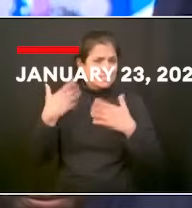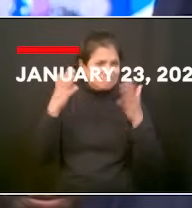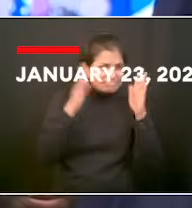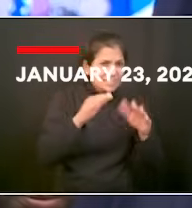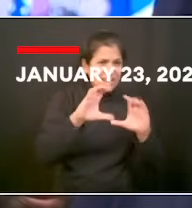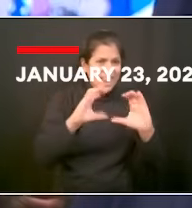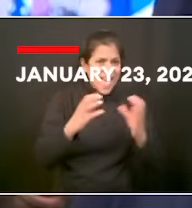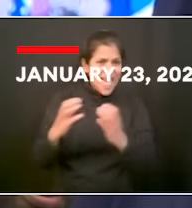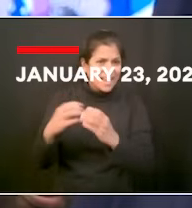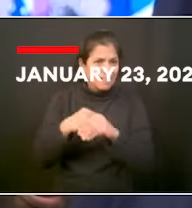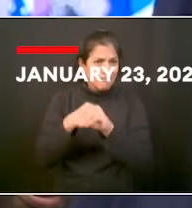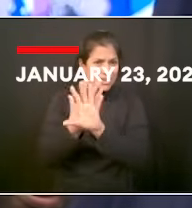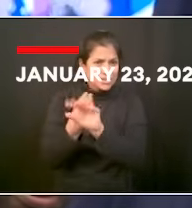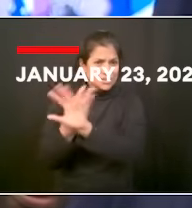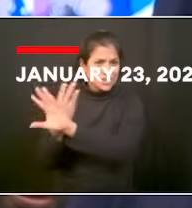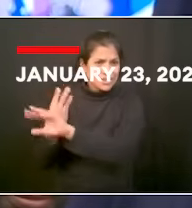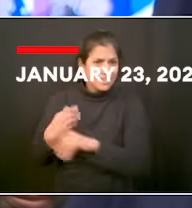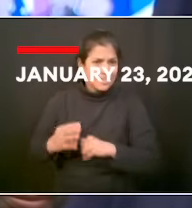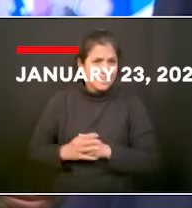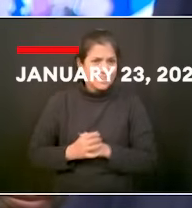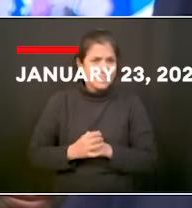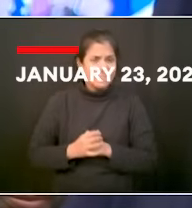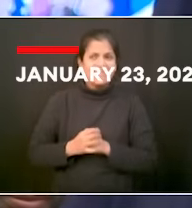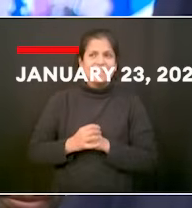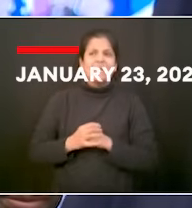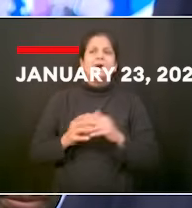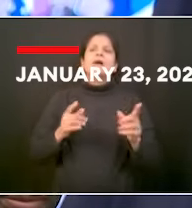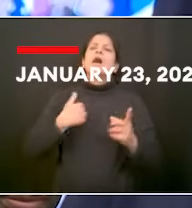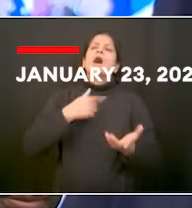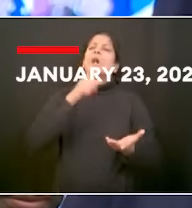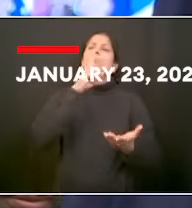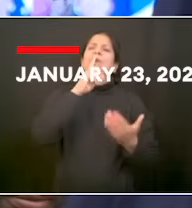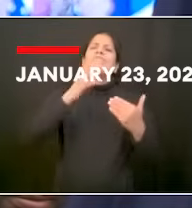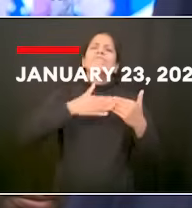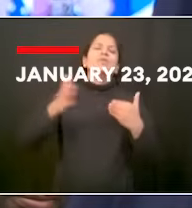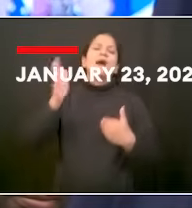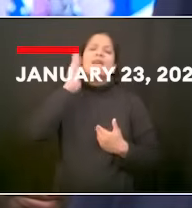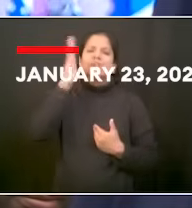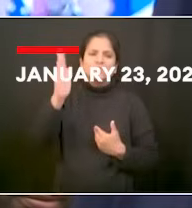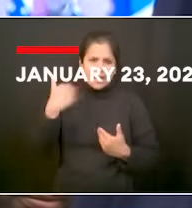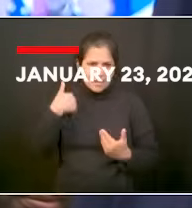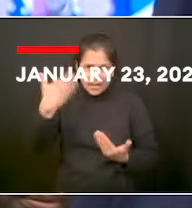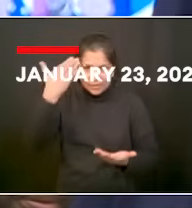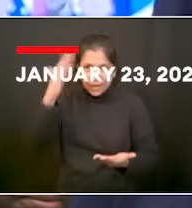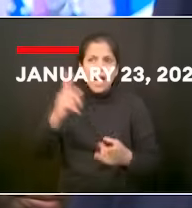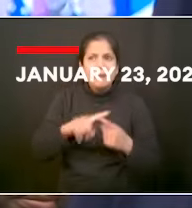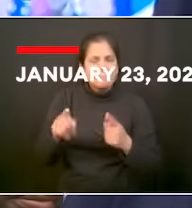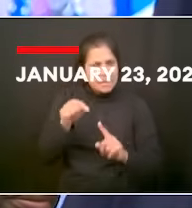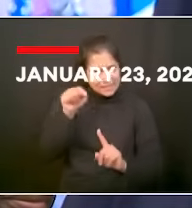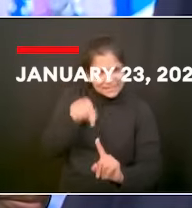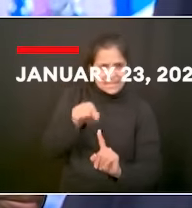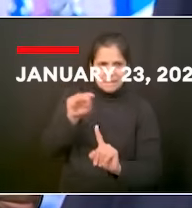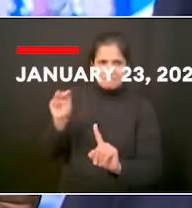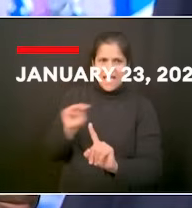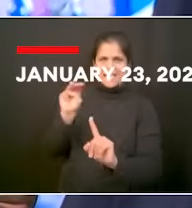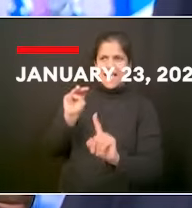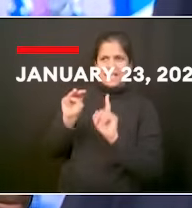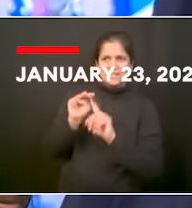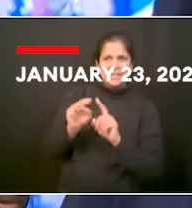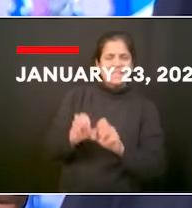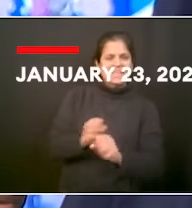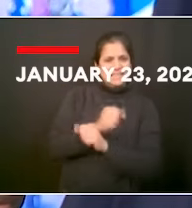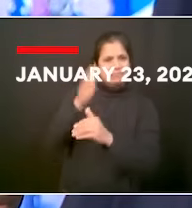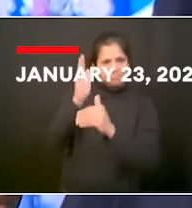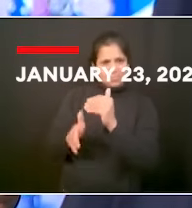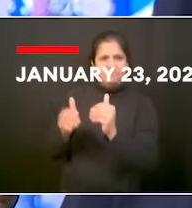Monday, however, these are the two options. And I think that there is,